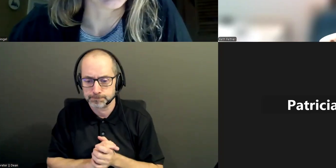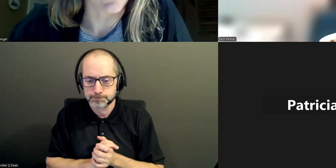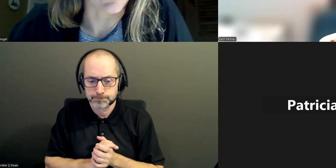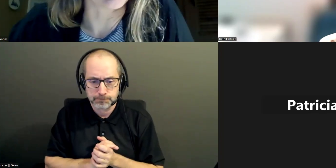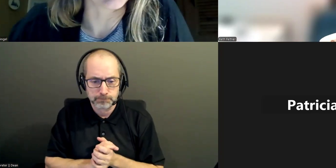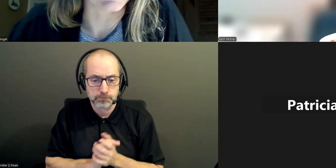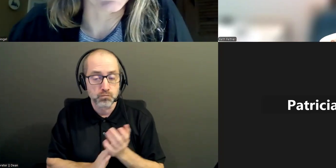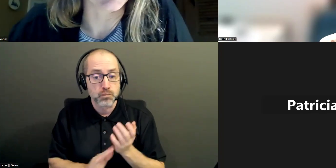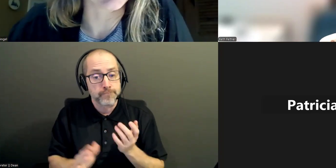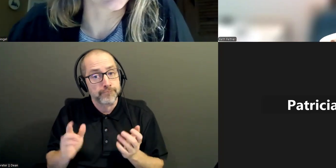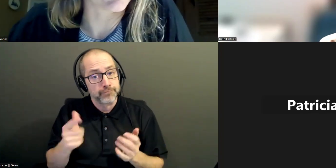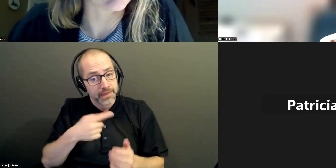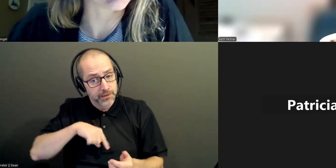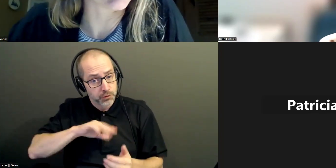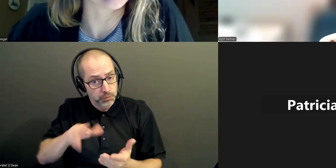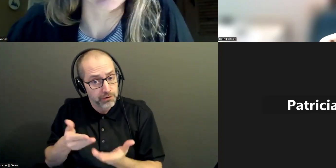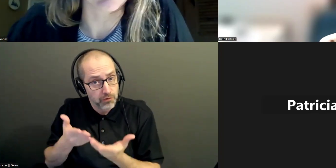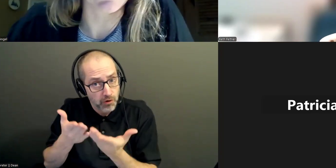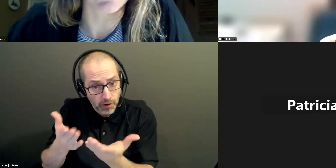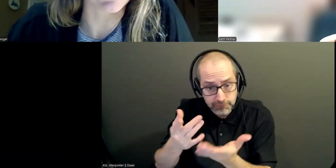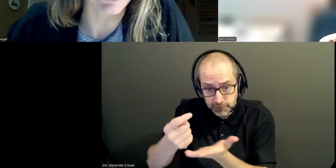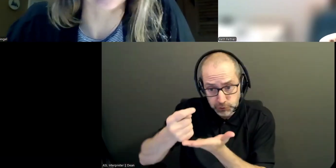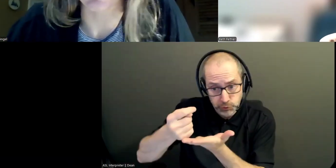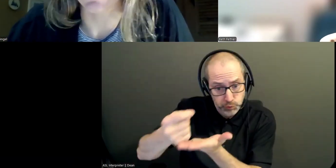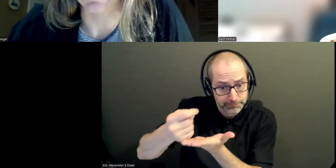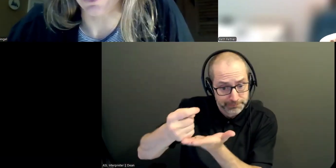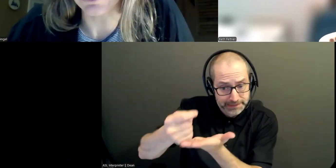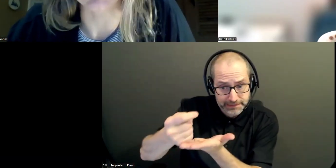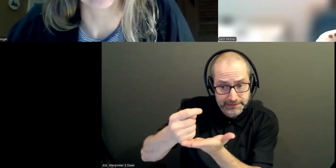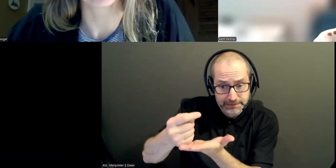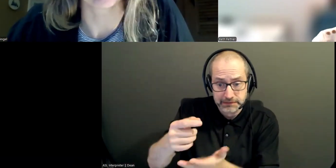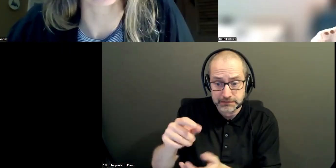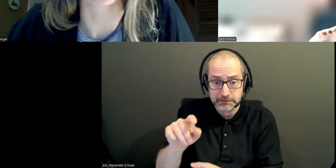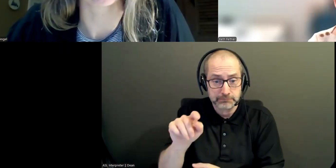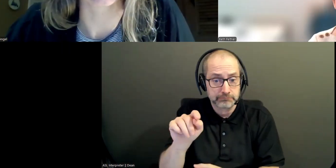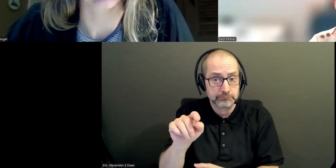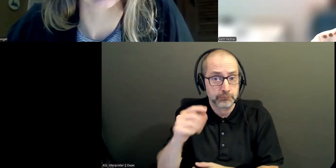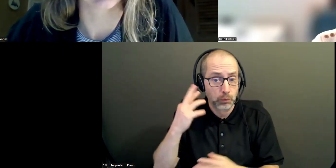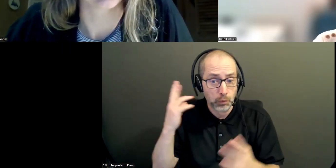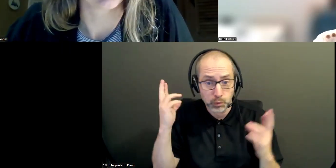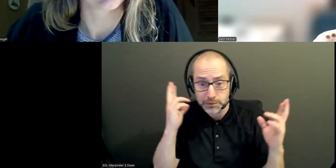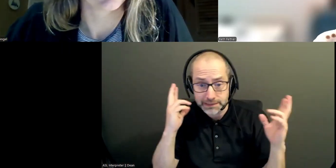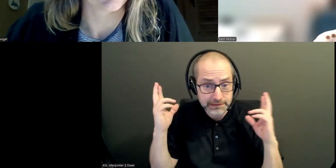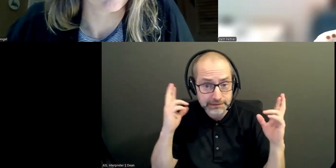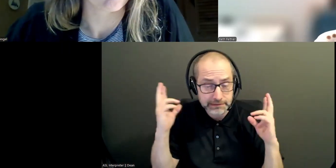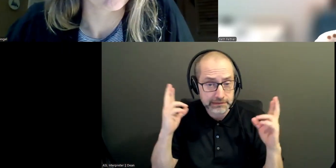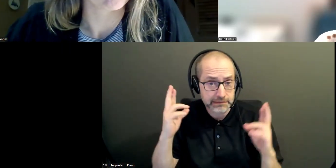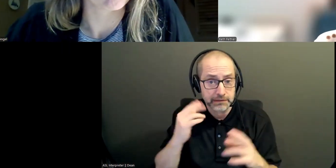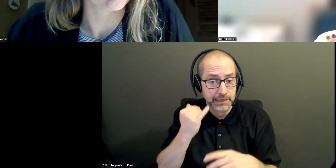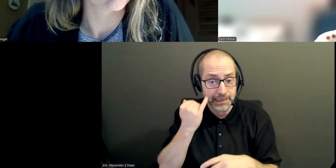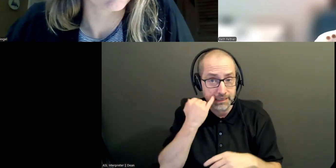We do offer tinnitus treatment even if you don't have a hearing loss.